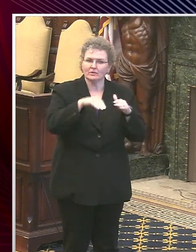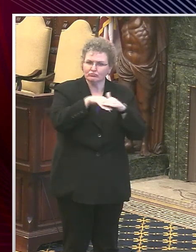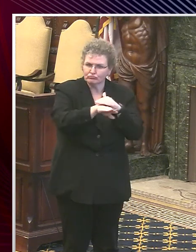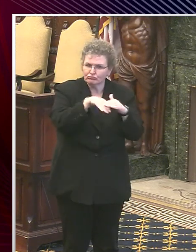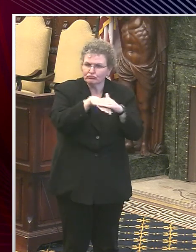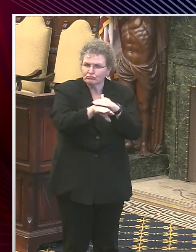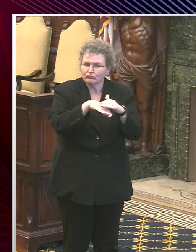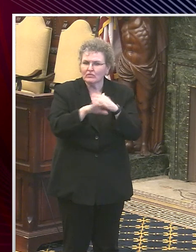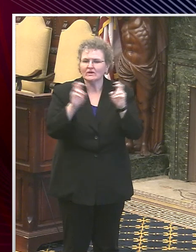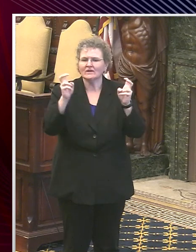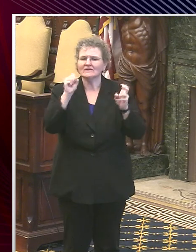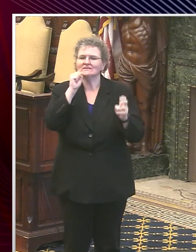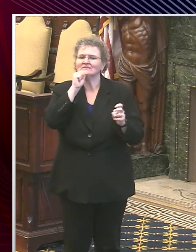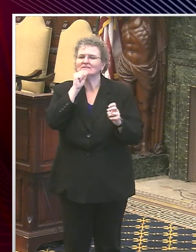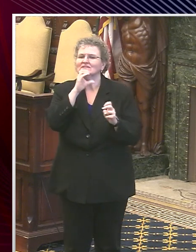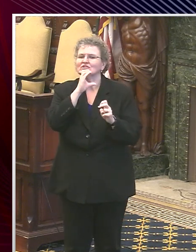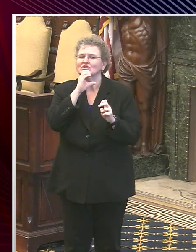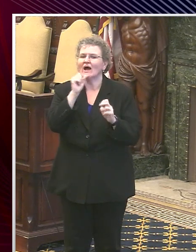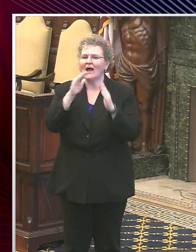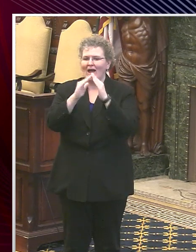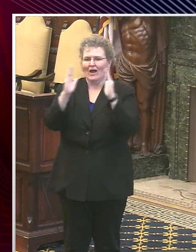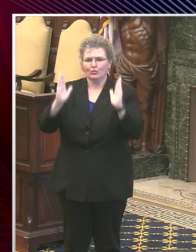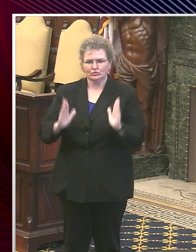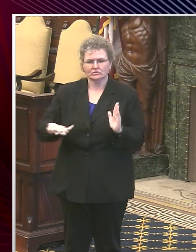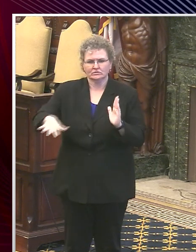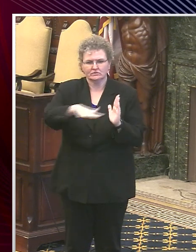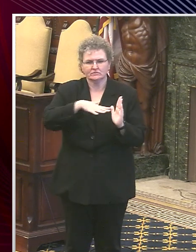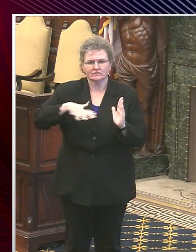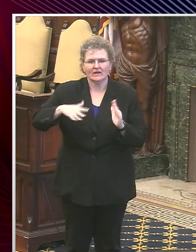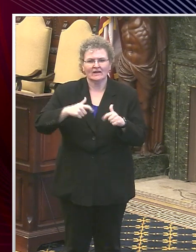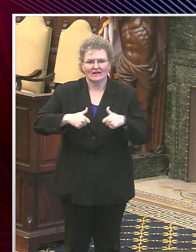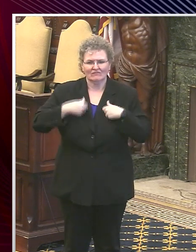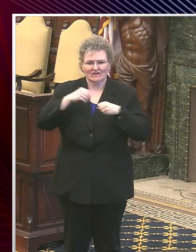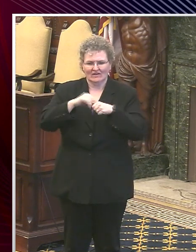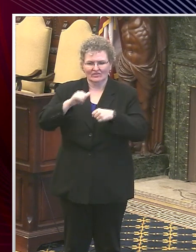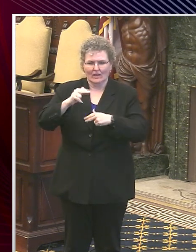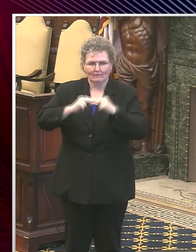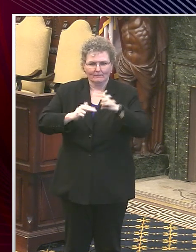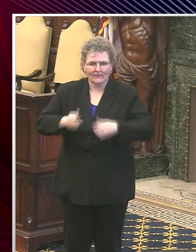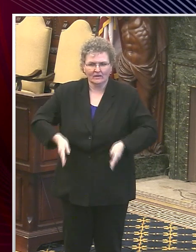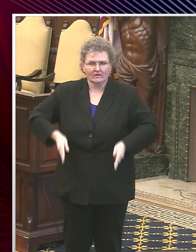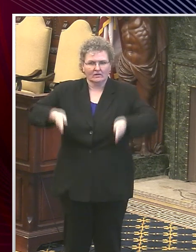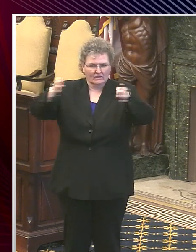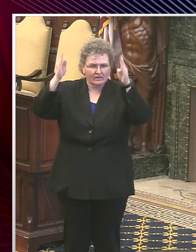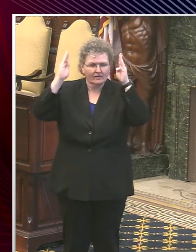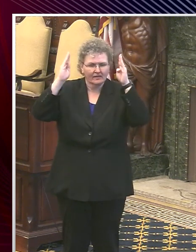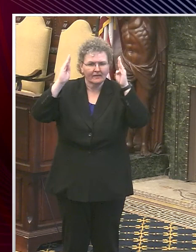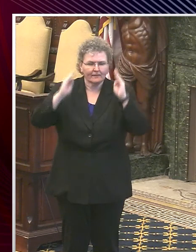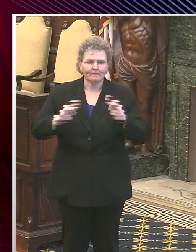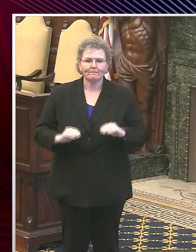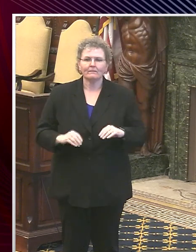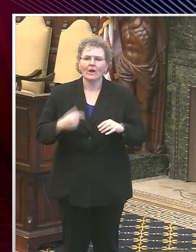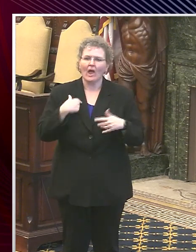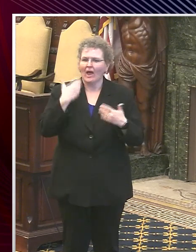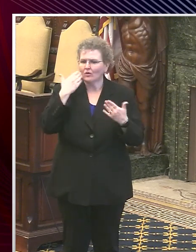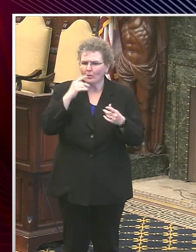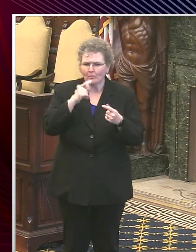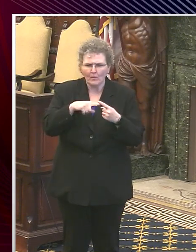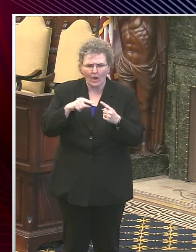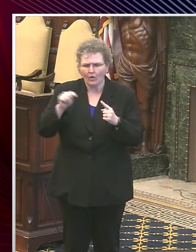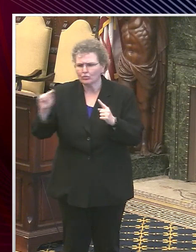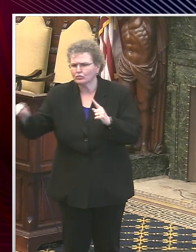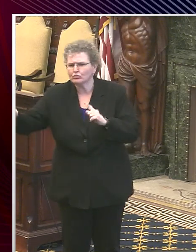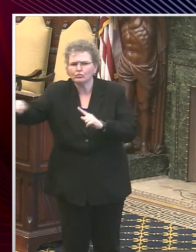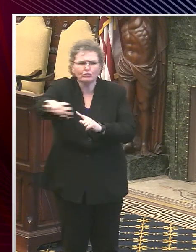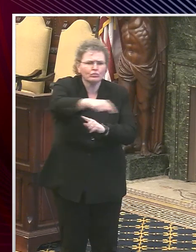might call senior housing, places where there's a number of seniors that are in a housing facility. we're not even aware of all those because those providers can set up those arrangements on